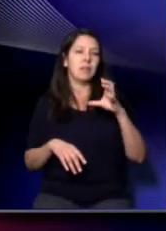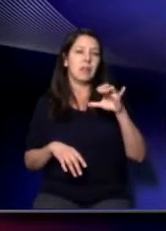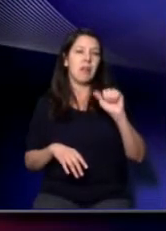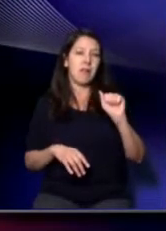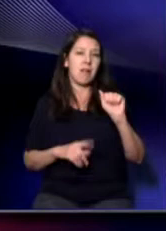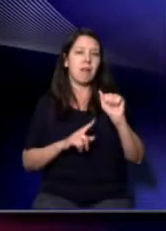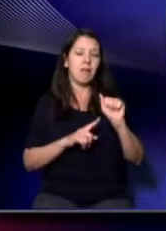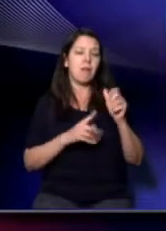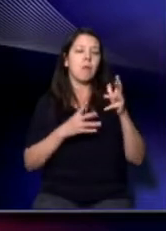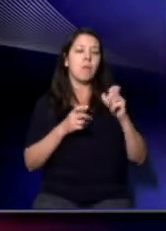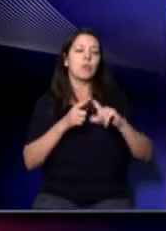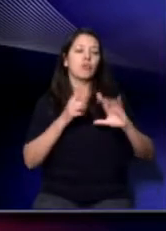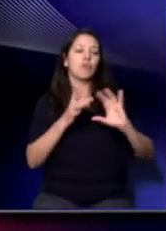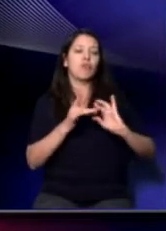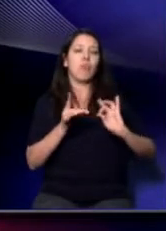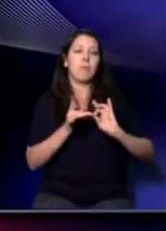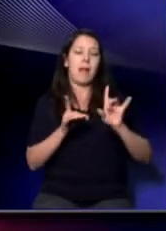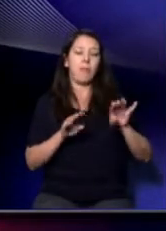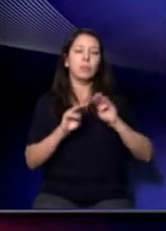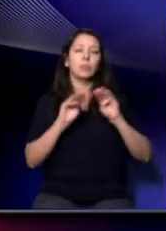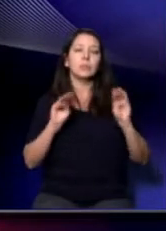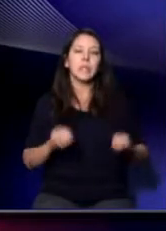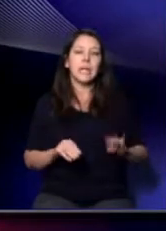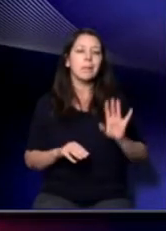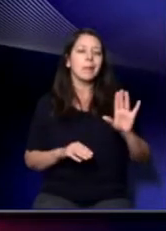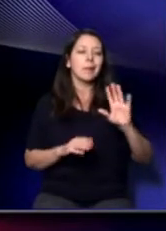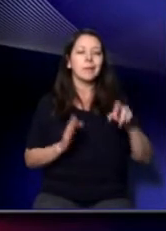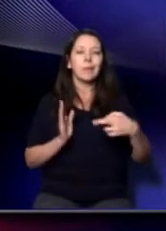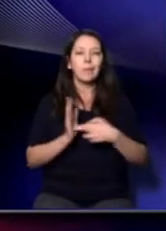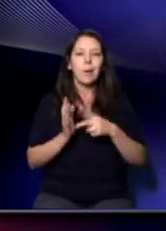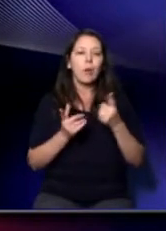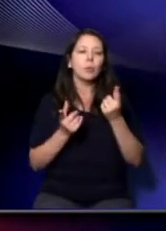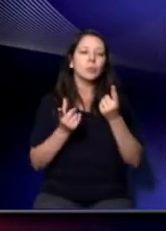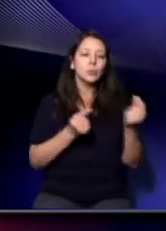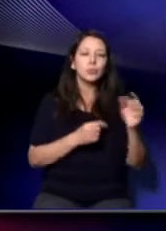to speak on the subject of the museum's role and duty and contribution.